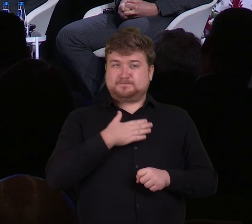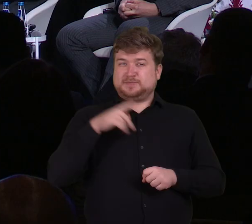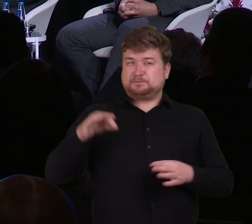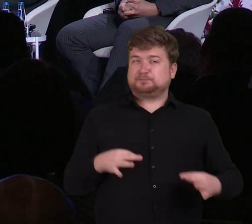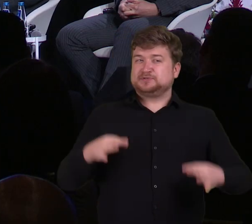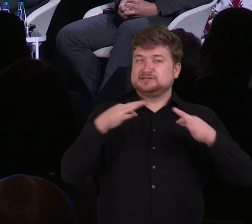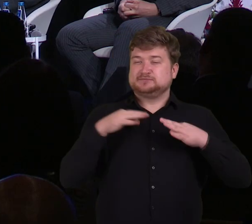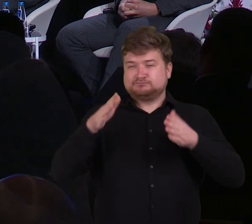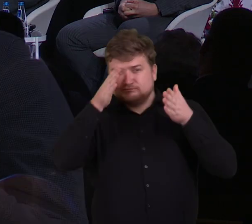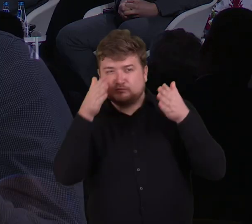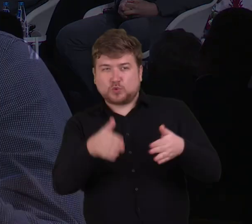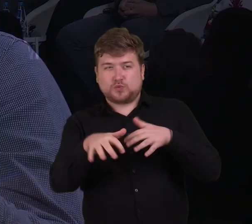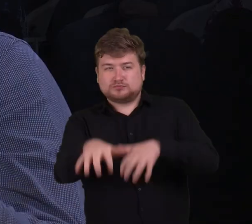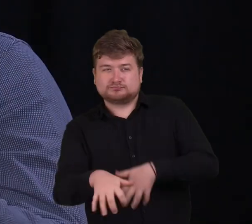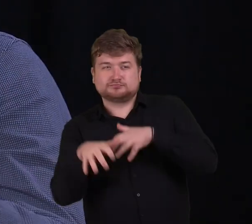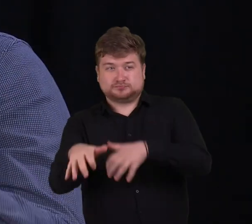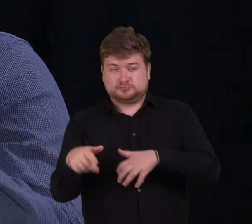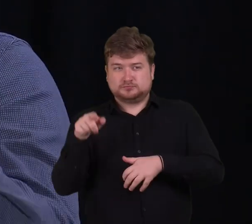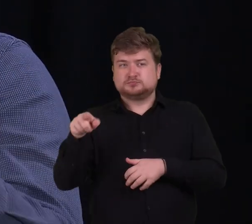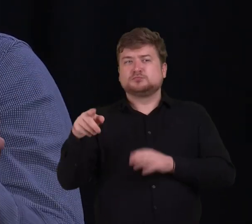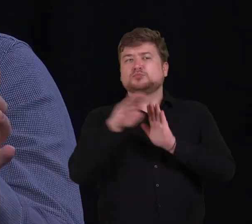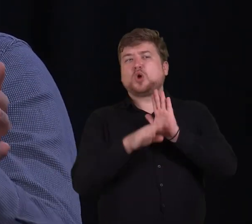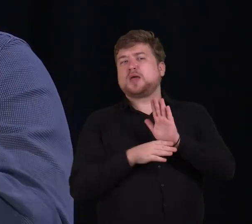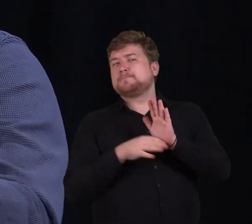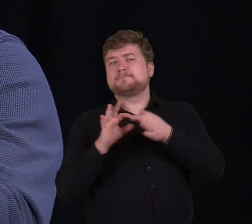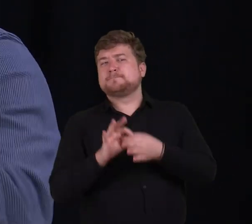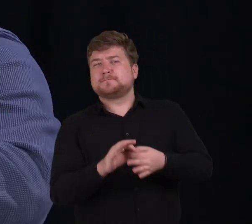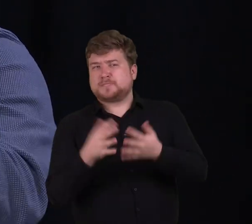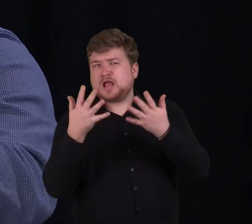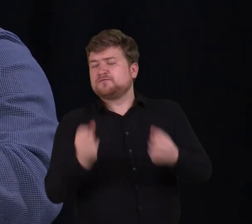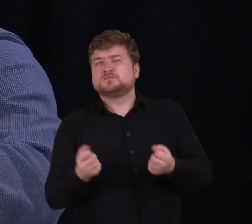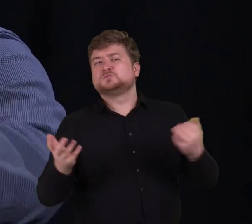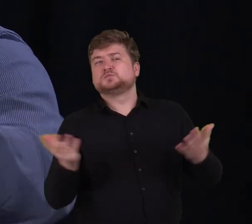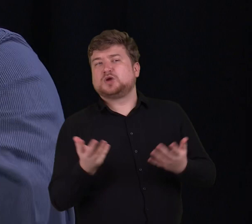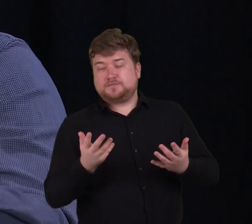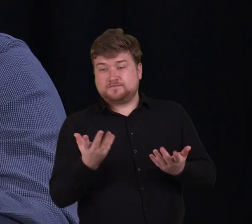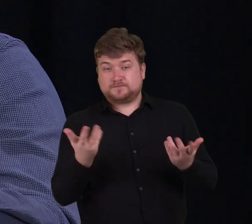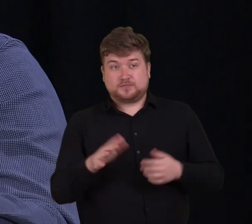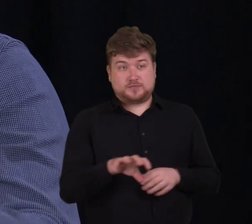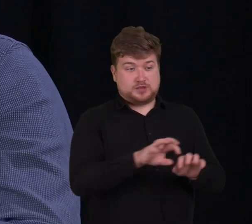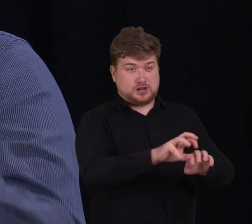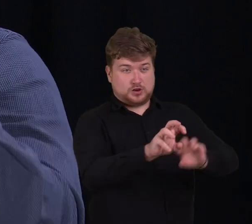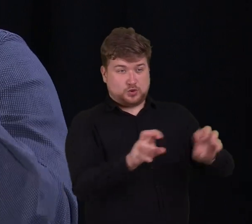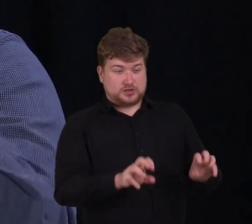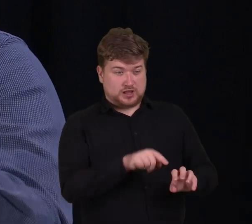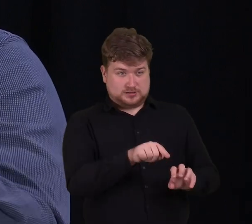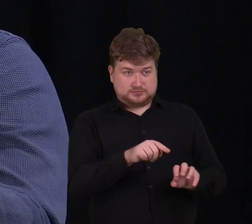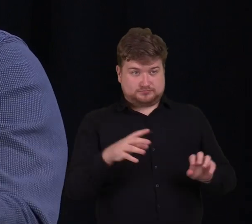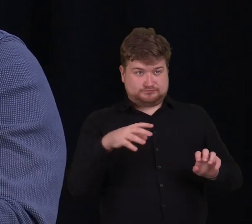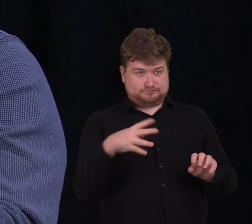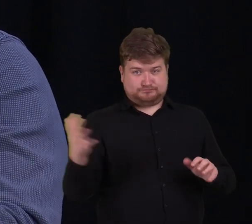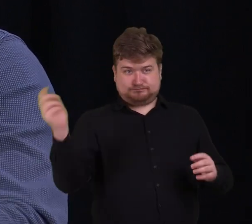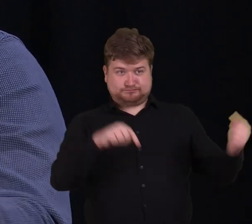in LEADER CLLD. And we had a regulation, one regulation for all the free funds in the past period, but there were a